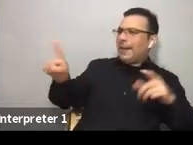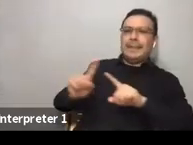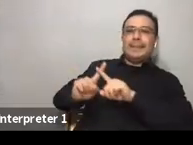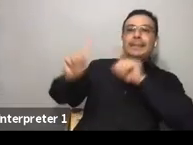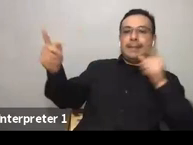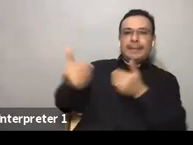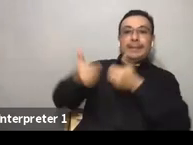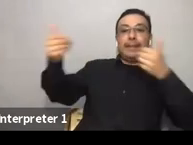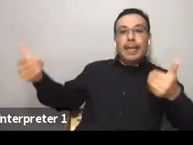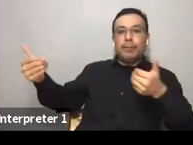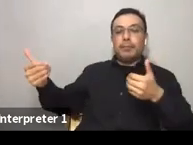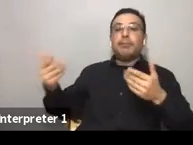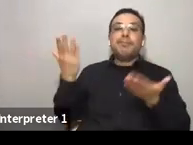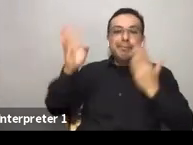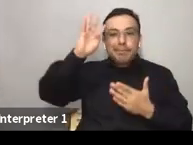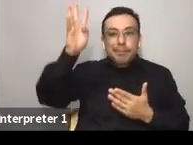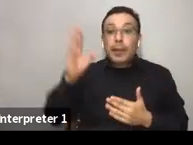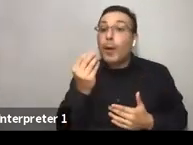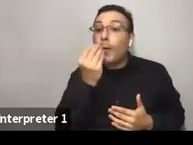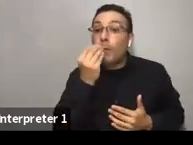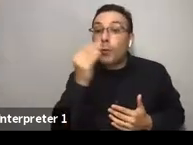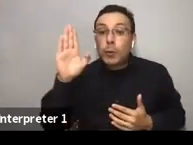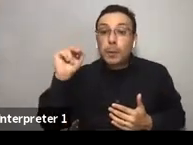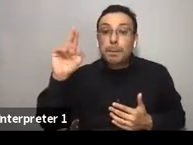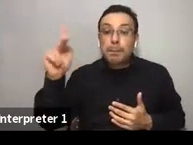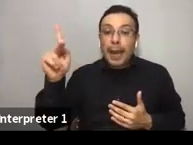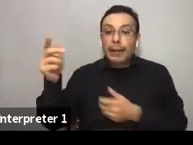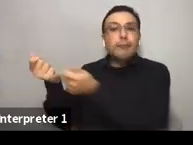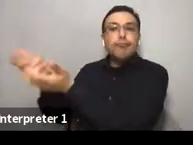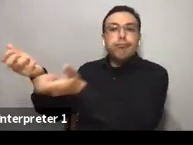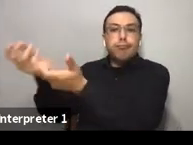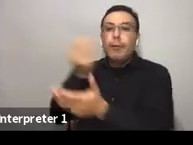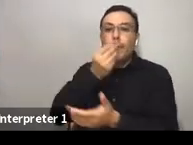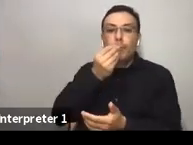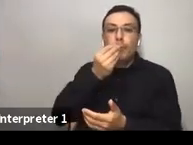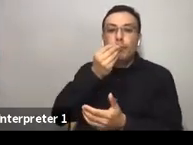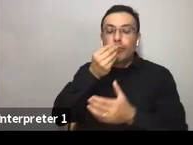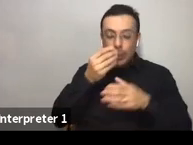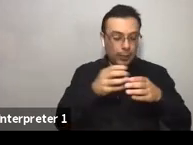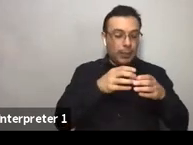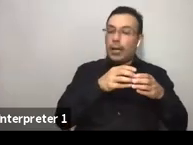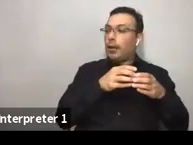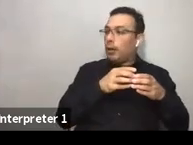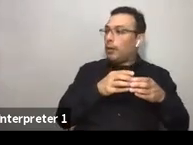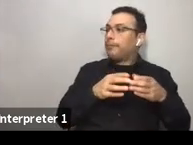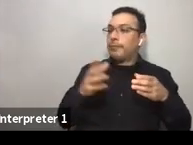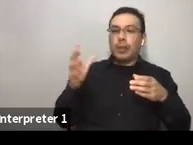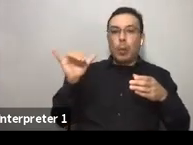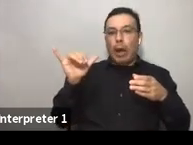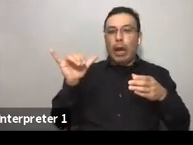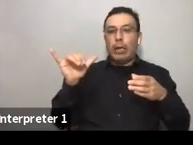Say if there's a food bank within the broader organization, like if it's a YWCA, for